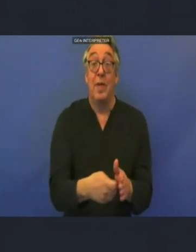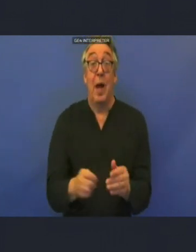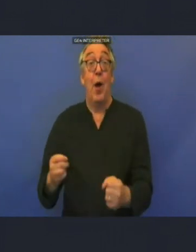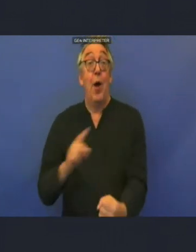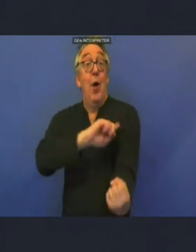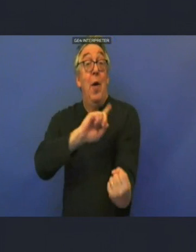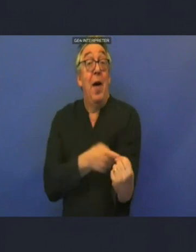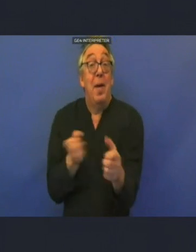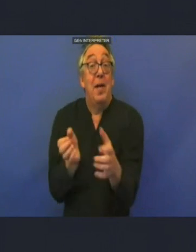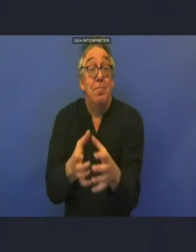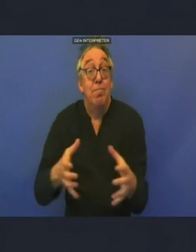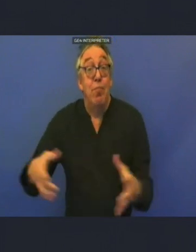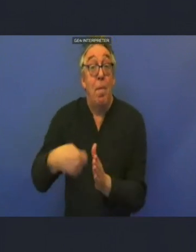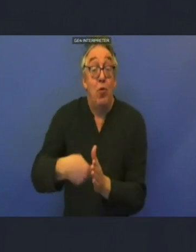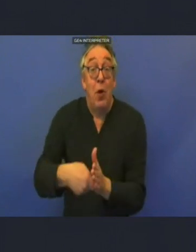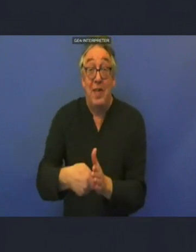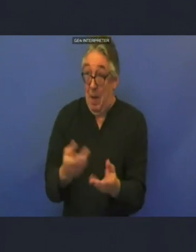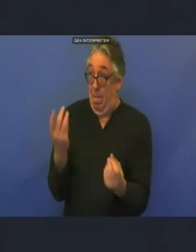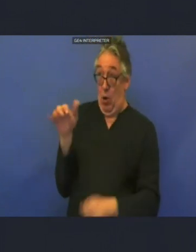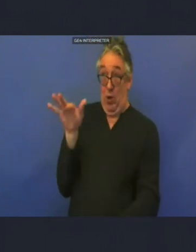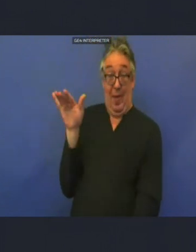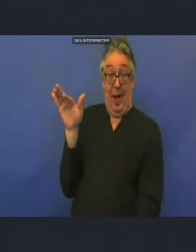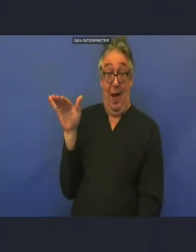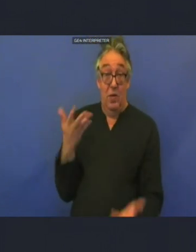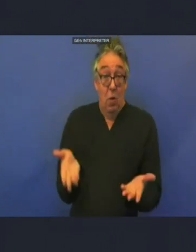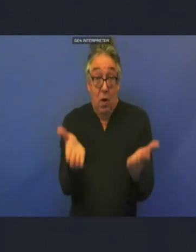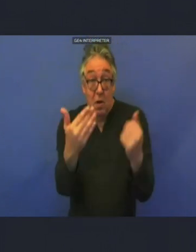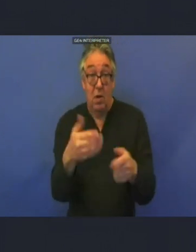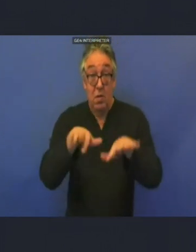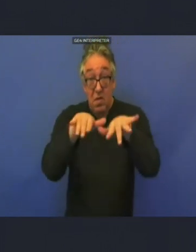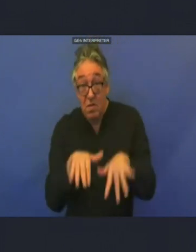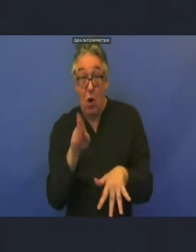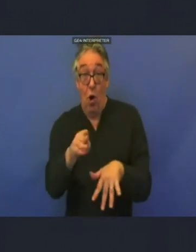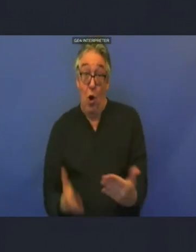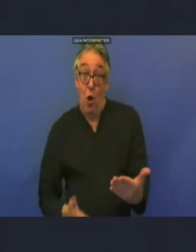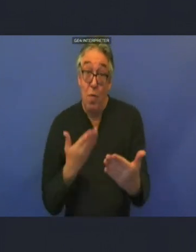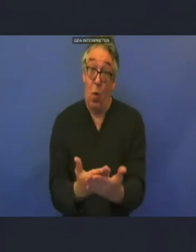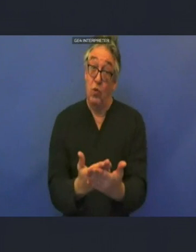to work, submit your proposals, and make a difference. Thank you.